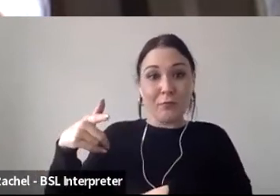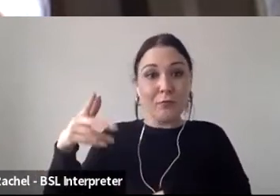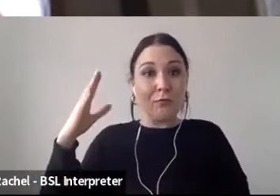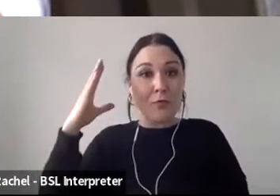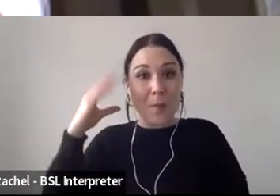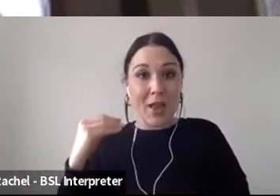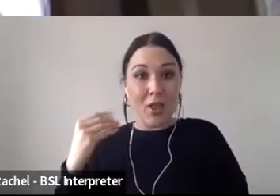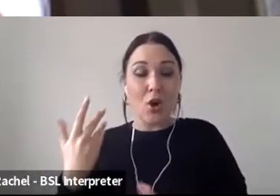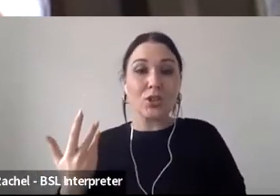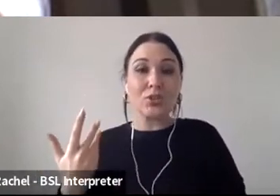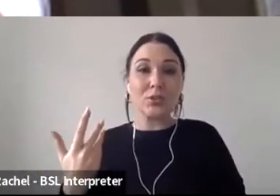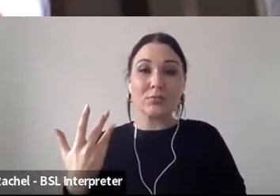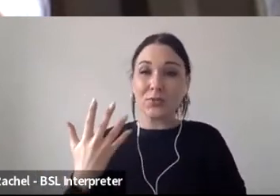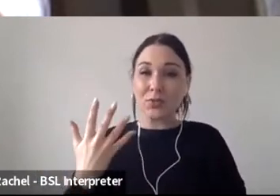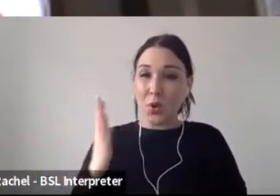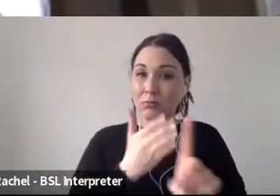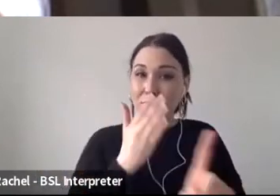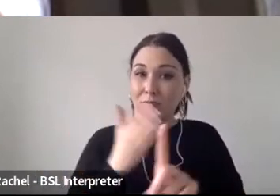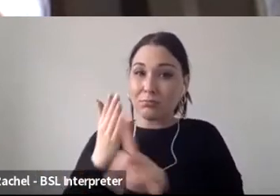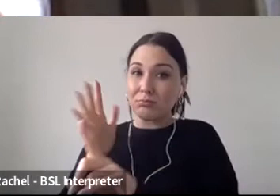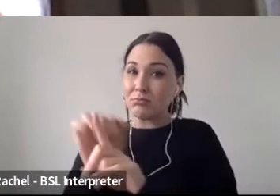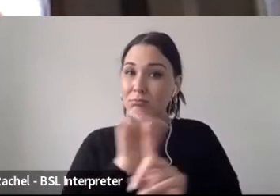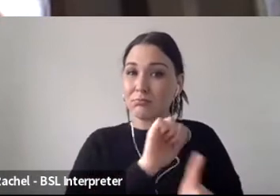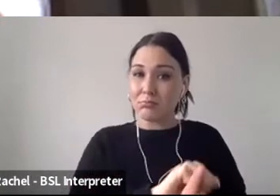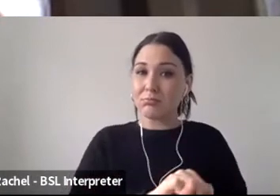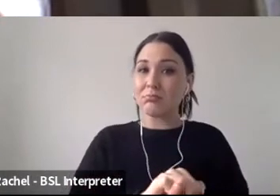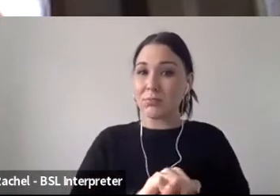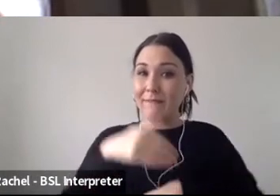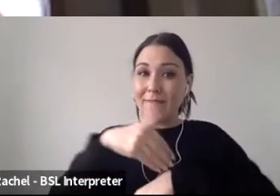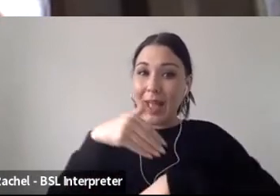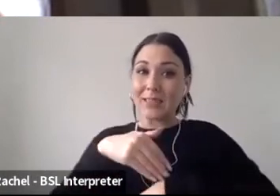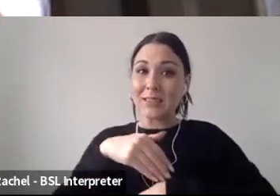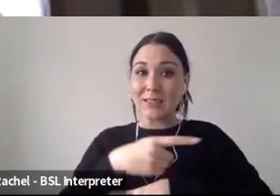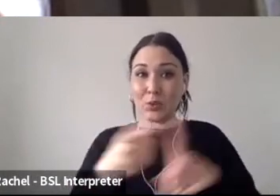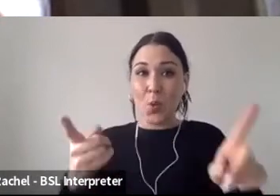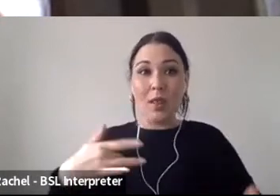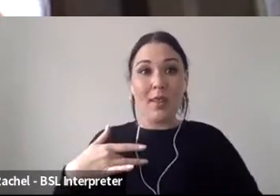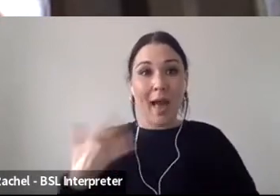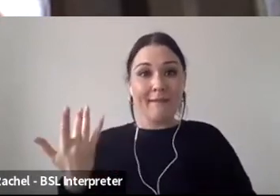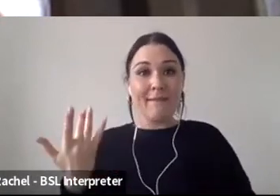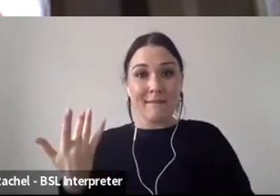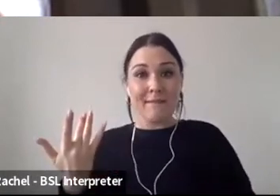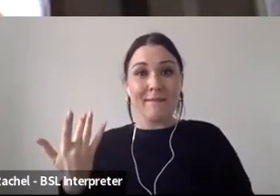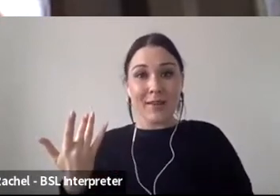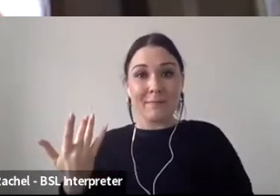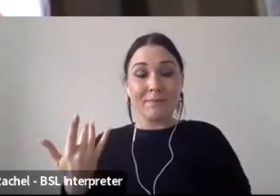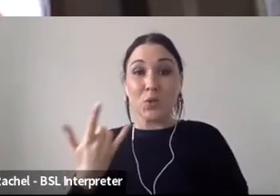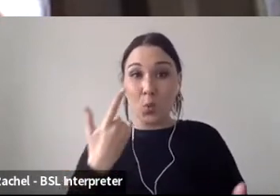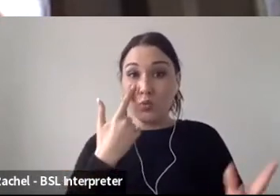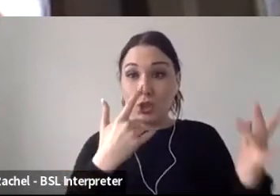something just to watch out for, a symptom, if you like, that is beginning to affect your sort of life, and time to have it checked.